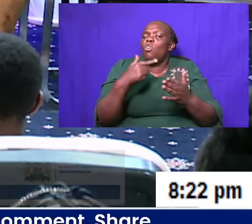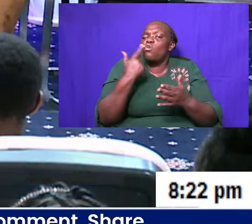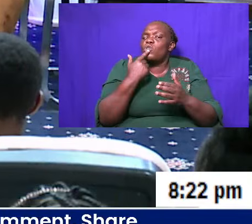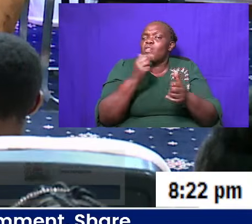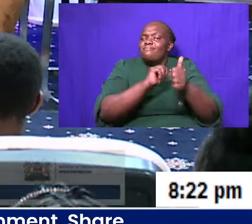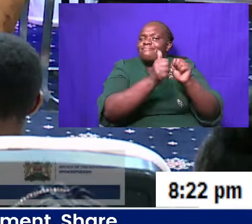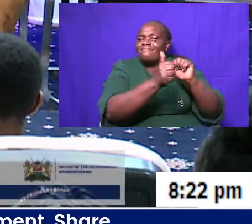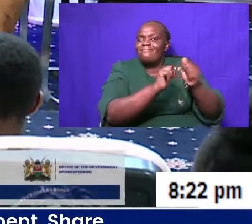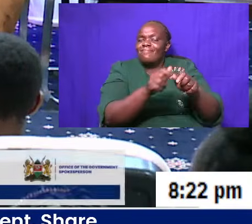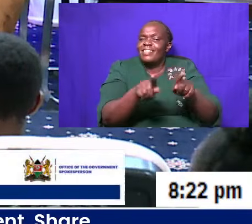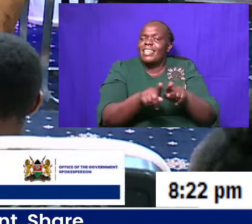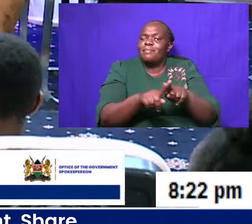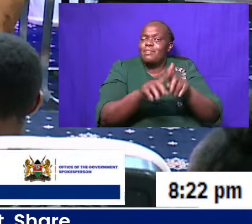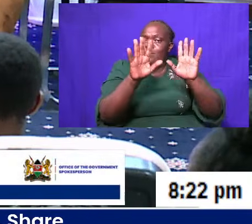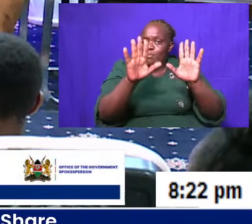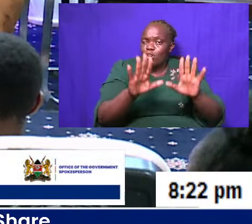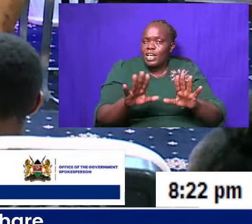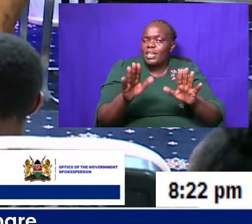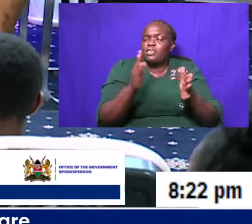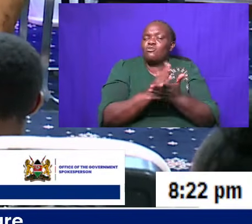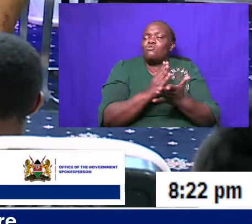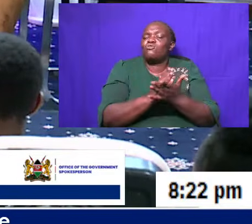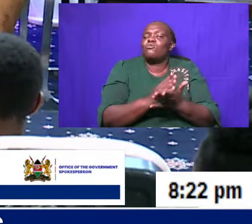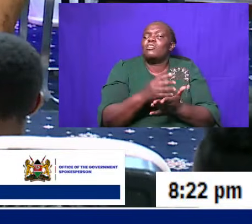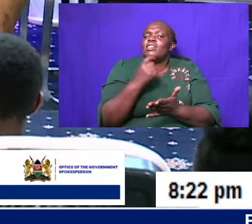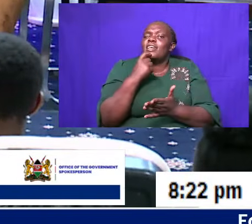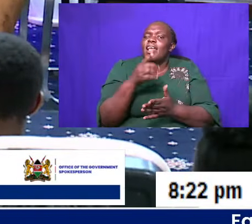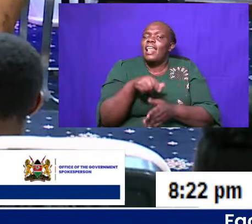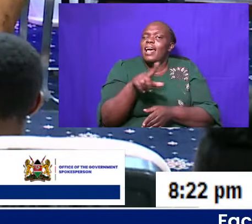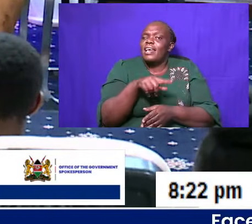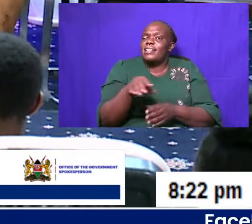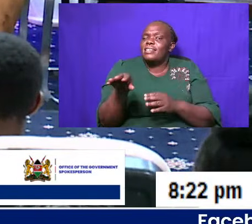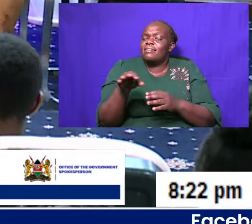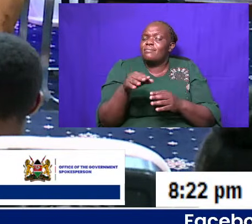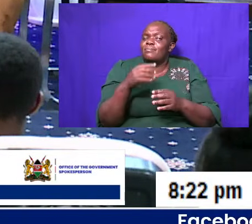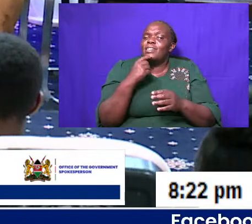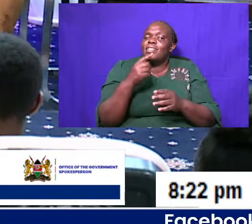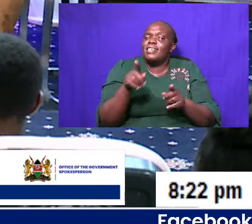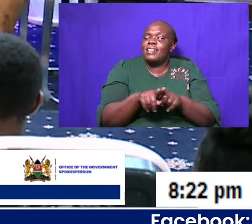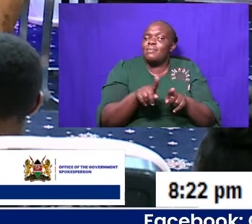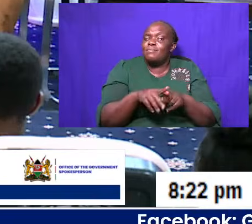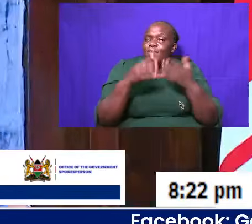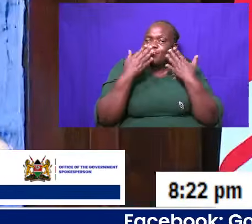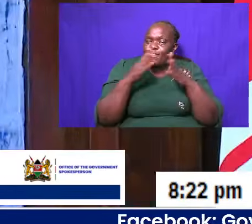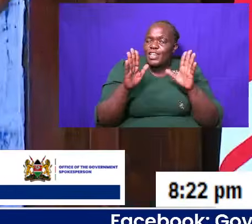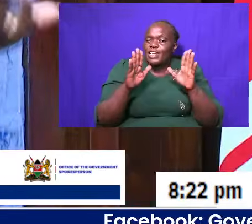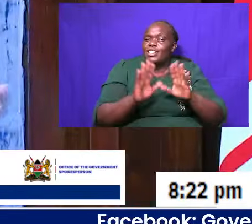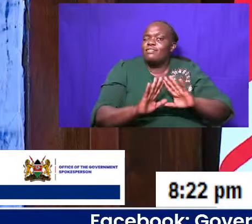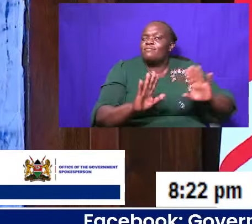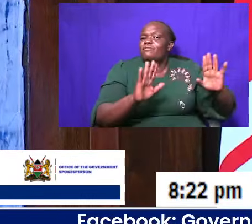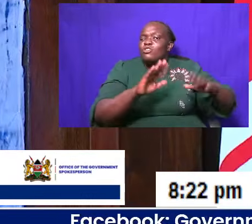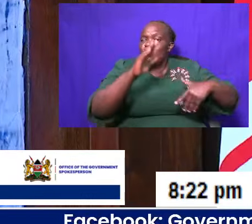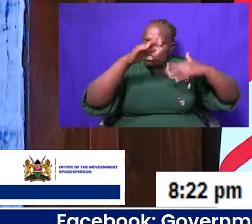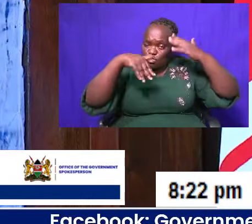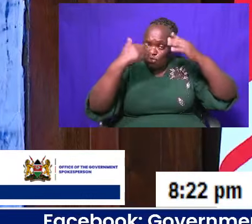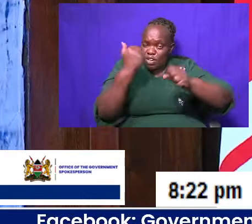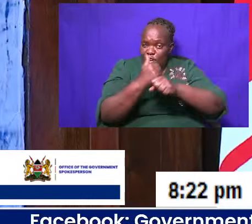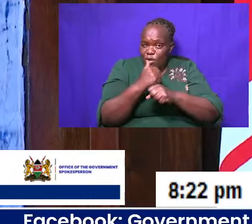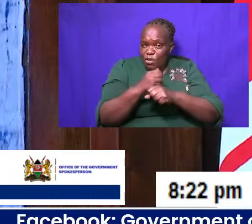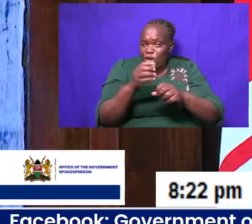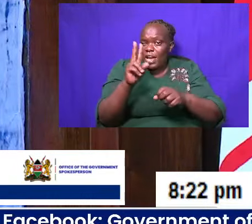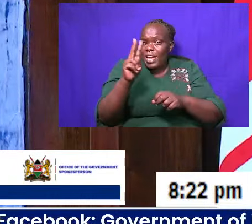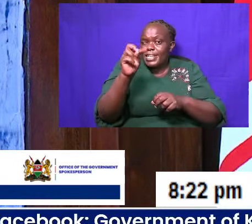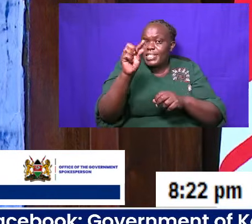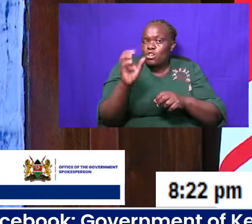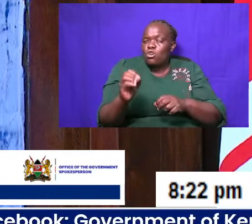competencies that are important in the 21st century. So tell me now so that we can move to... So I finished, I left Strathmore and started working for an organization called